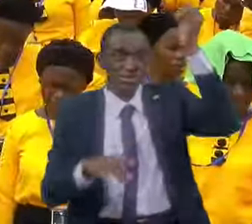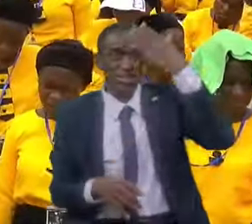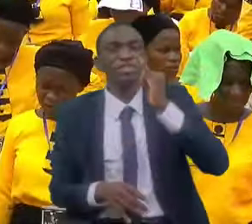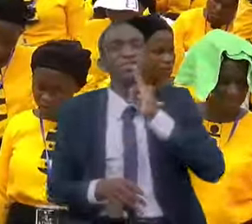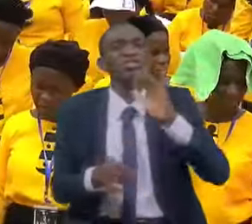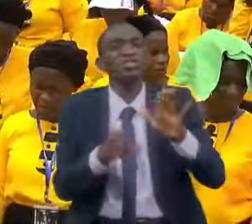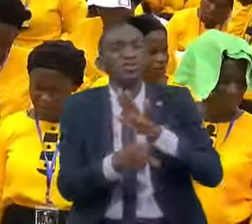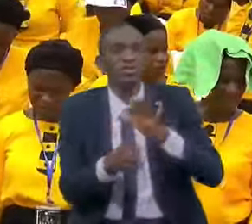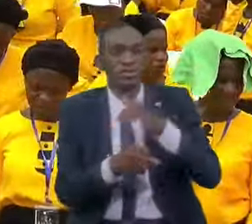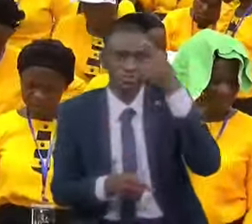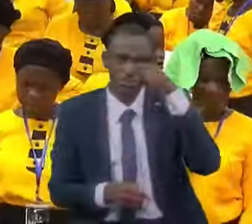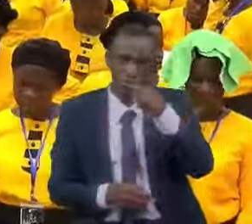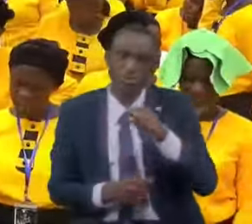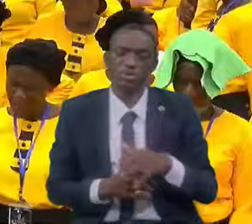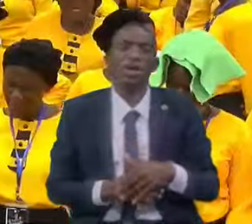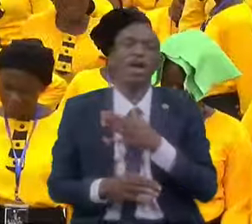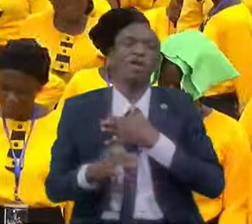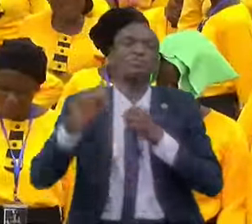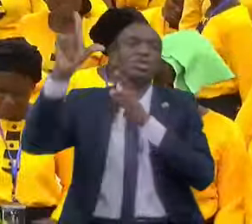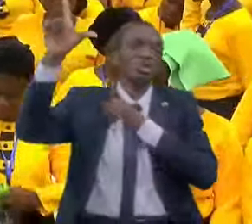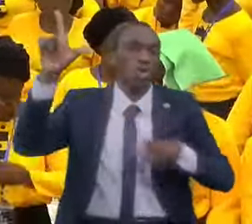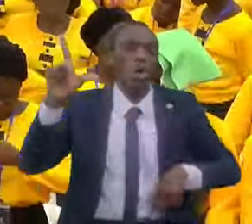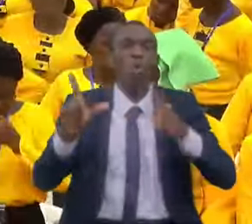Lord will see you through.